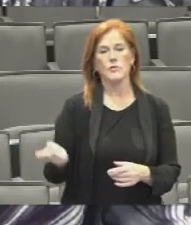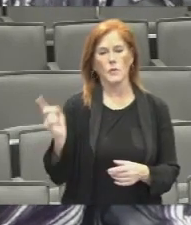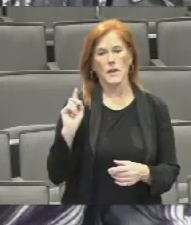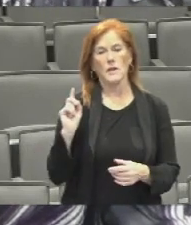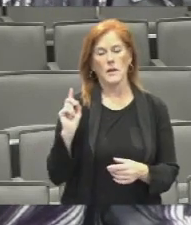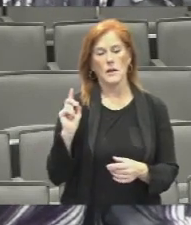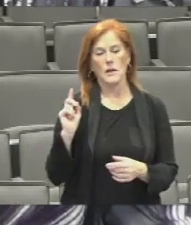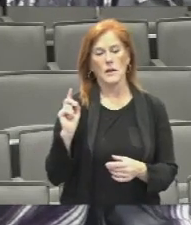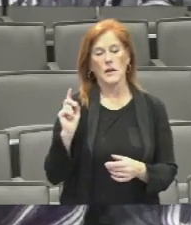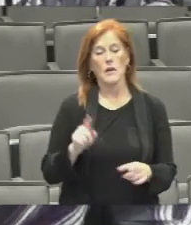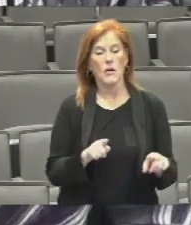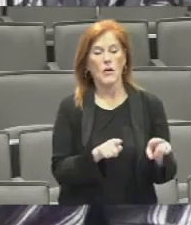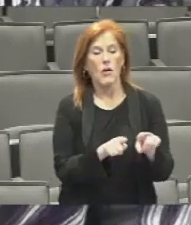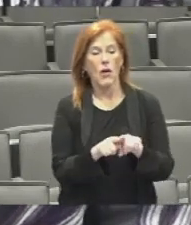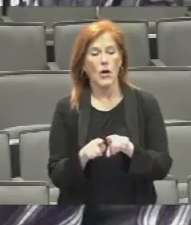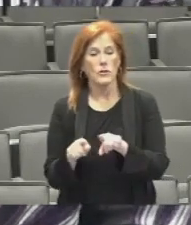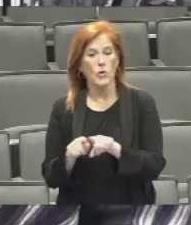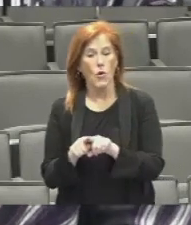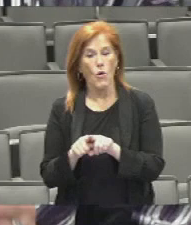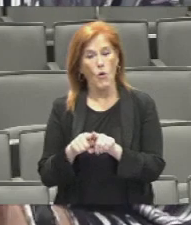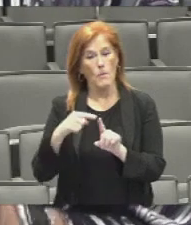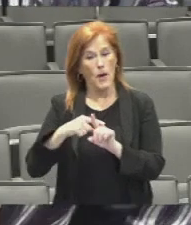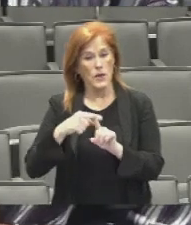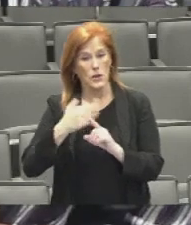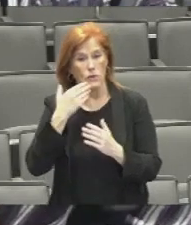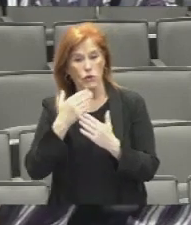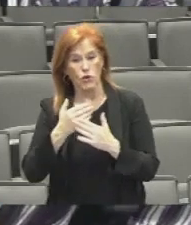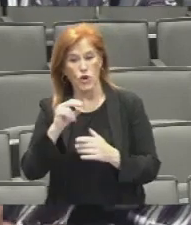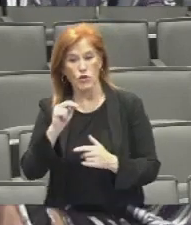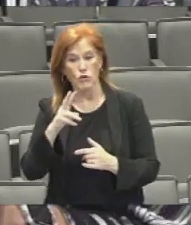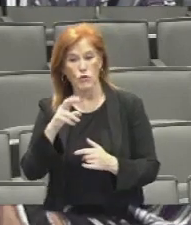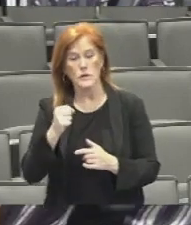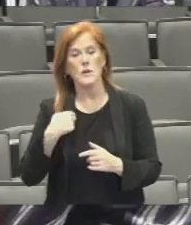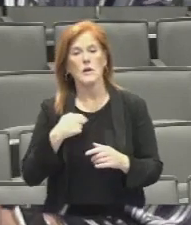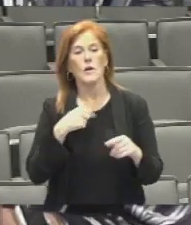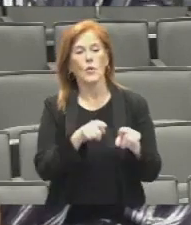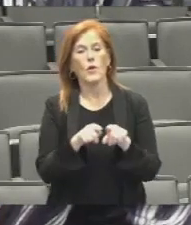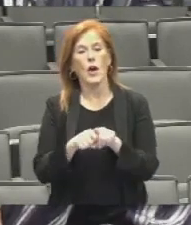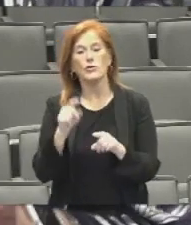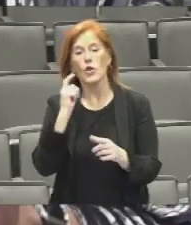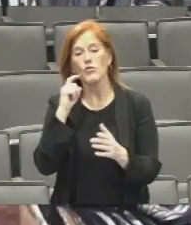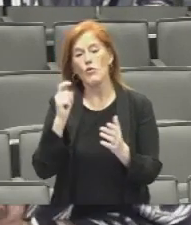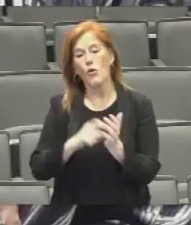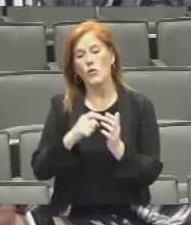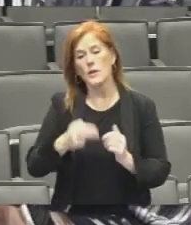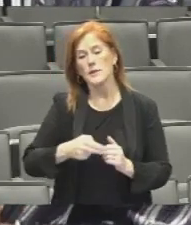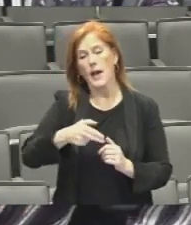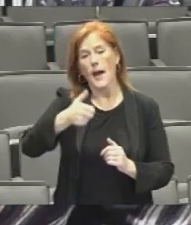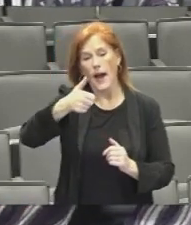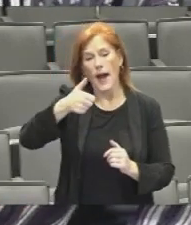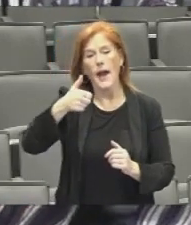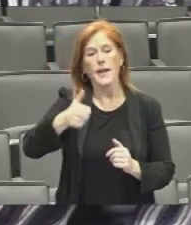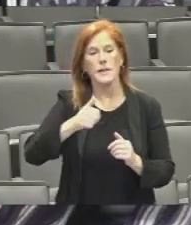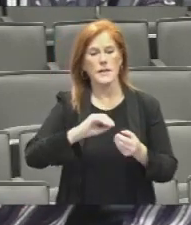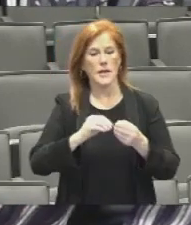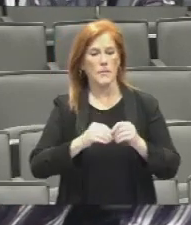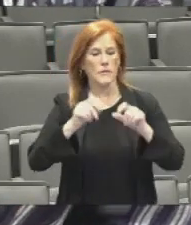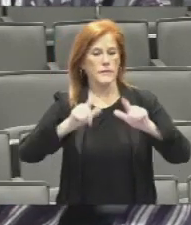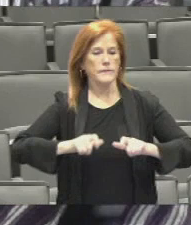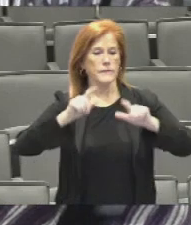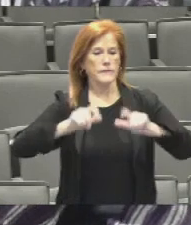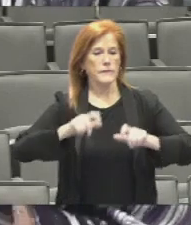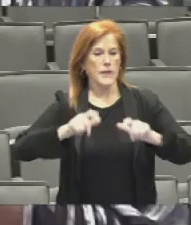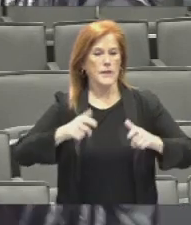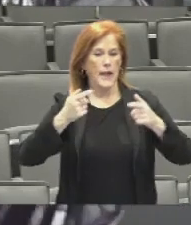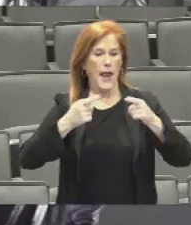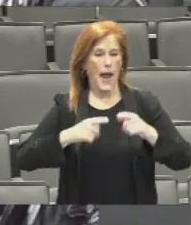Also, however, on the good side is we also have seen the highest number of testing being done over the